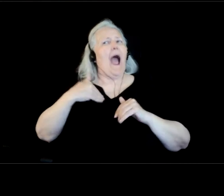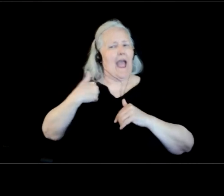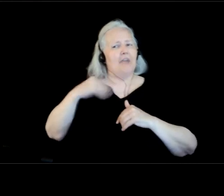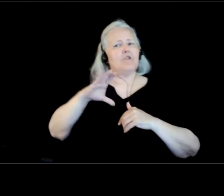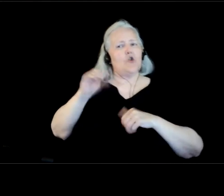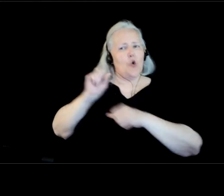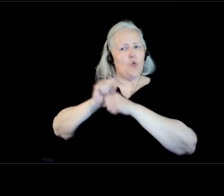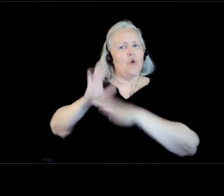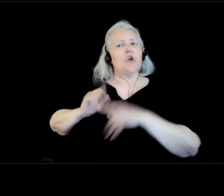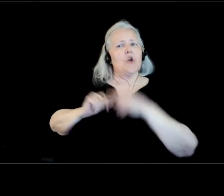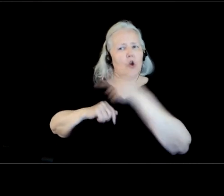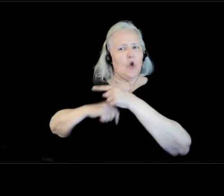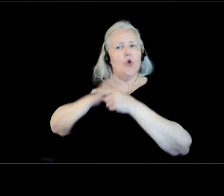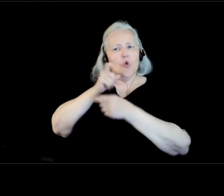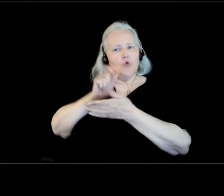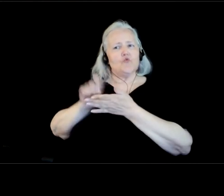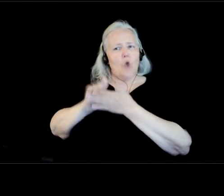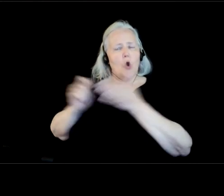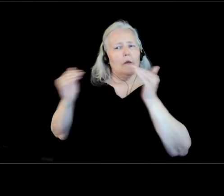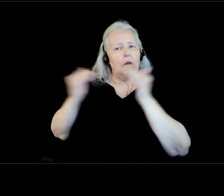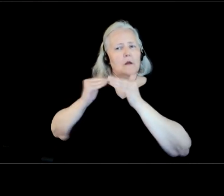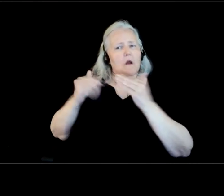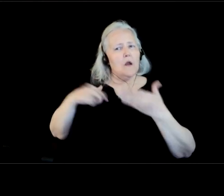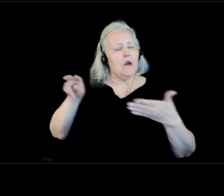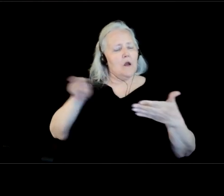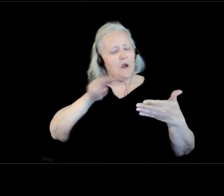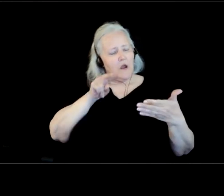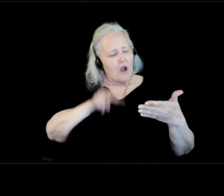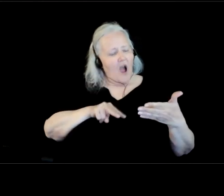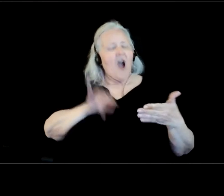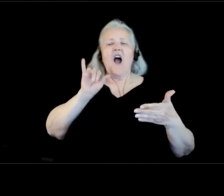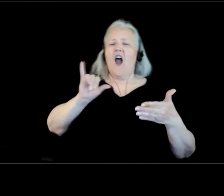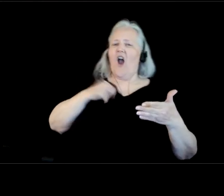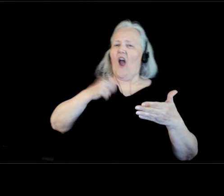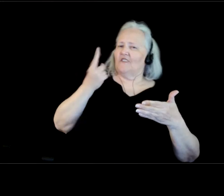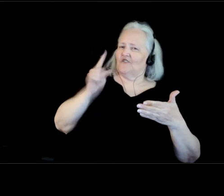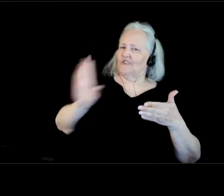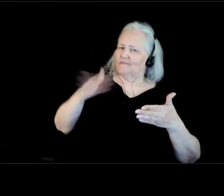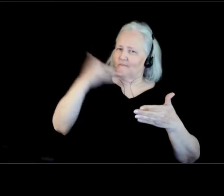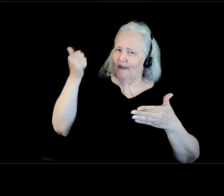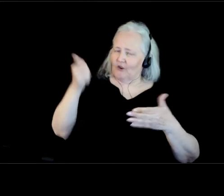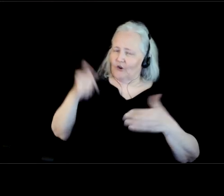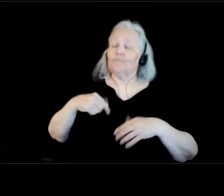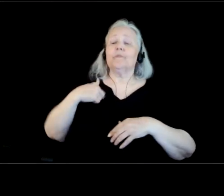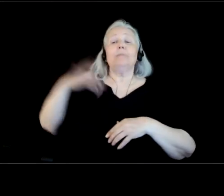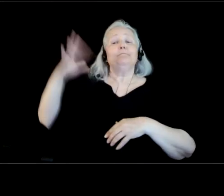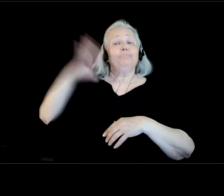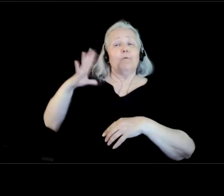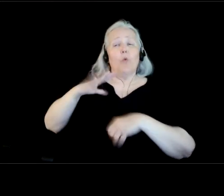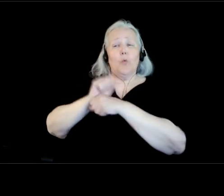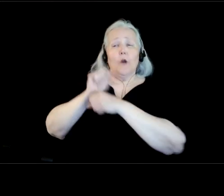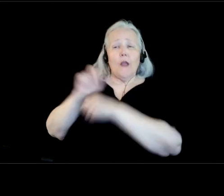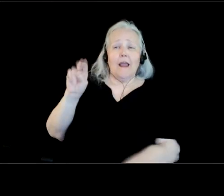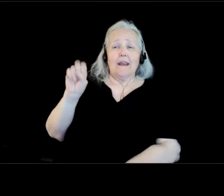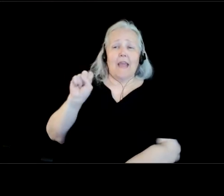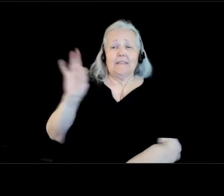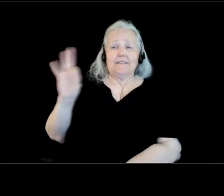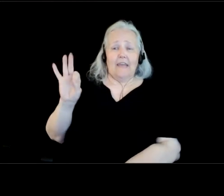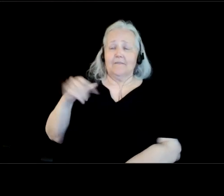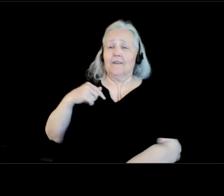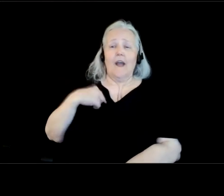this paper. So I think, I would also say, as when I was at NSF, one of the things I would often tell people is,